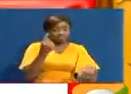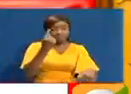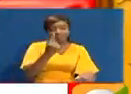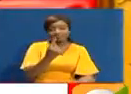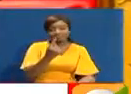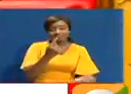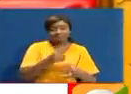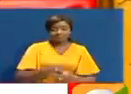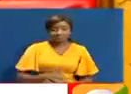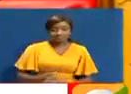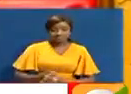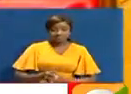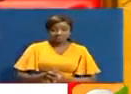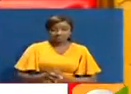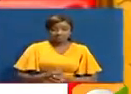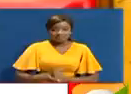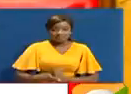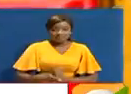it.